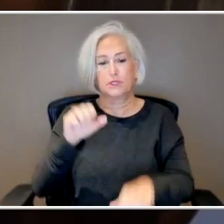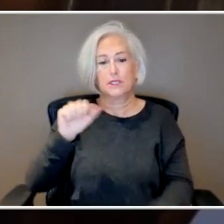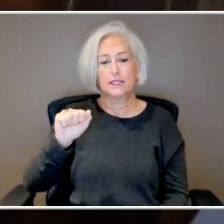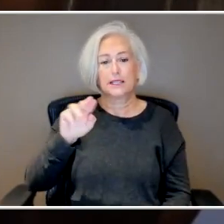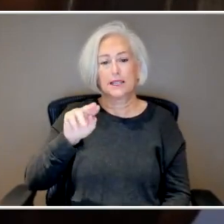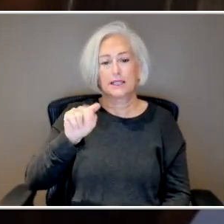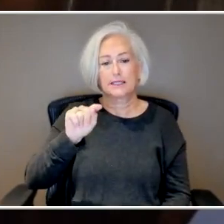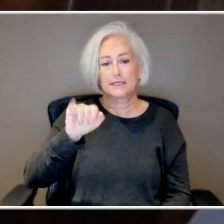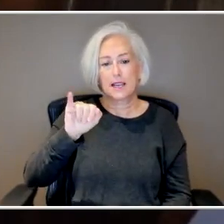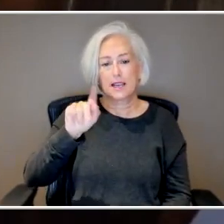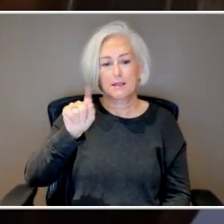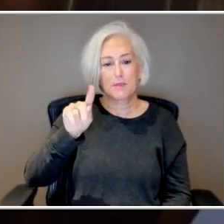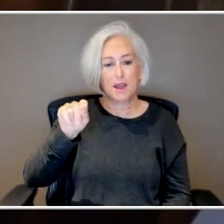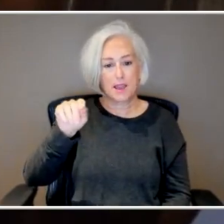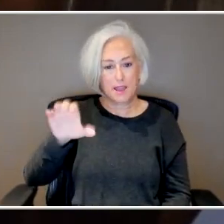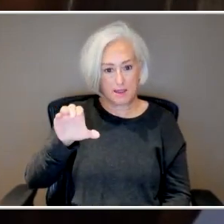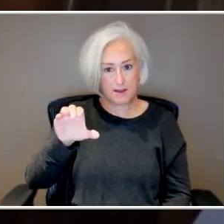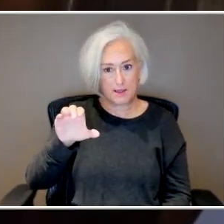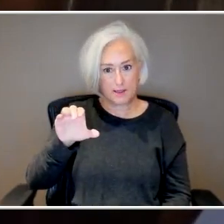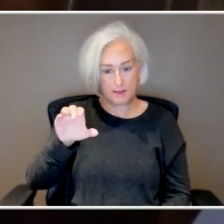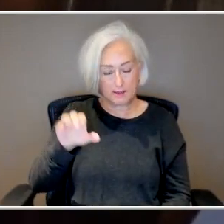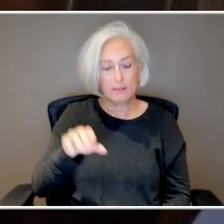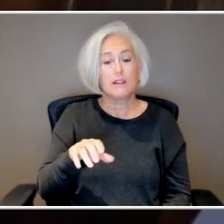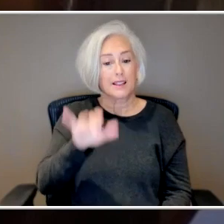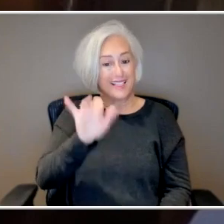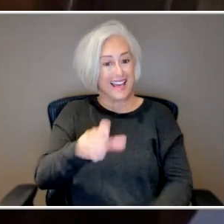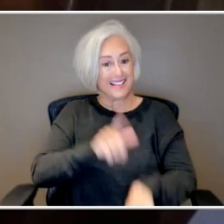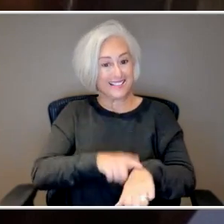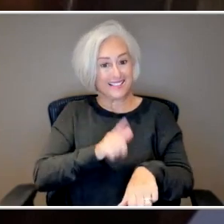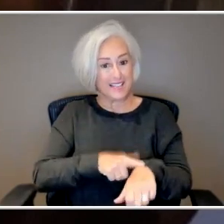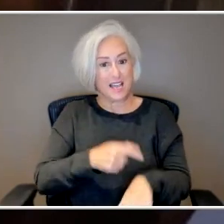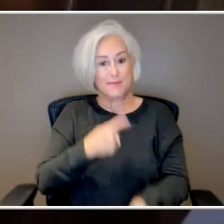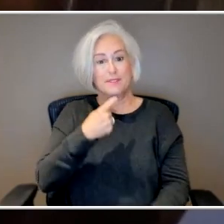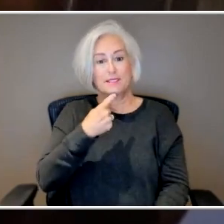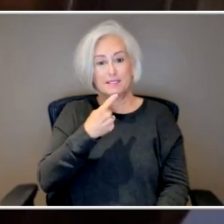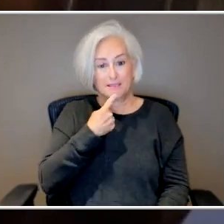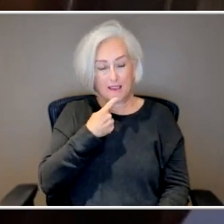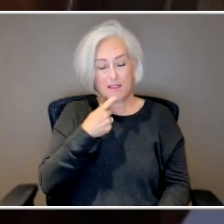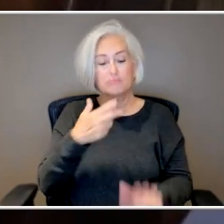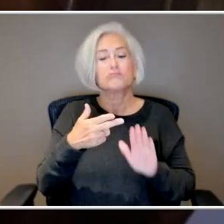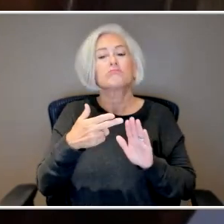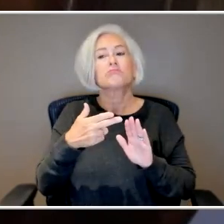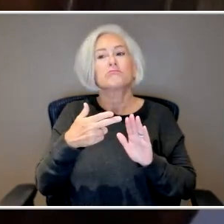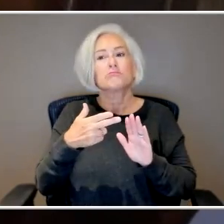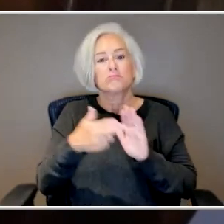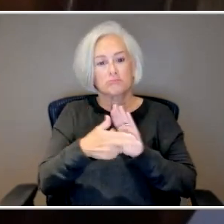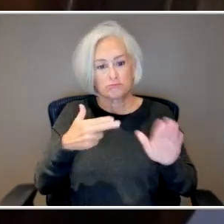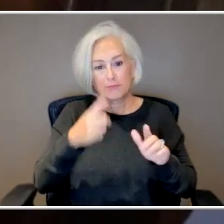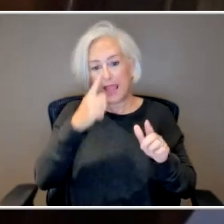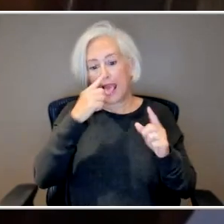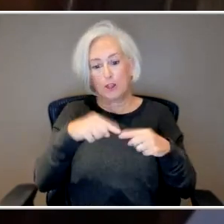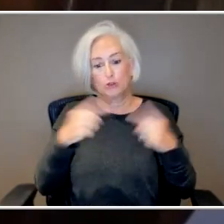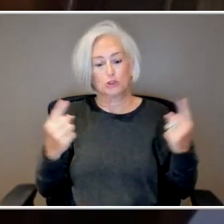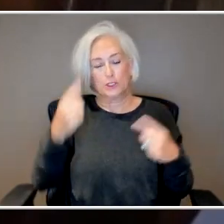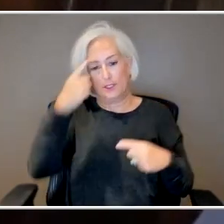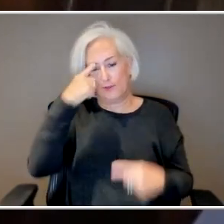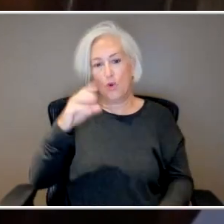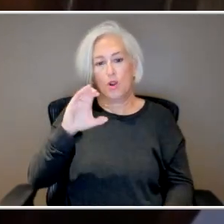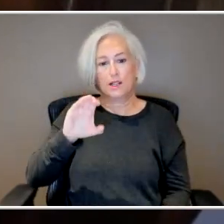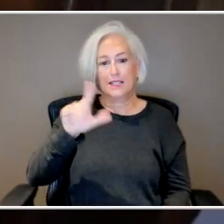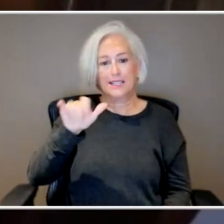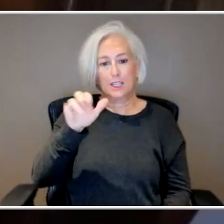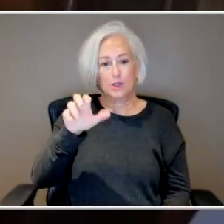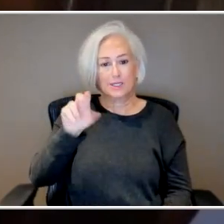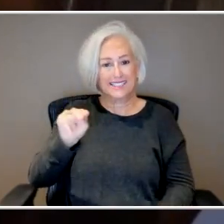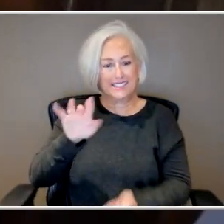diagnosed it as a allergy to a medication called Cleocin, and I was hospitalized at KU for